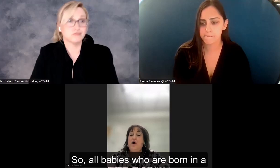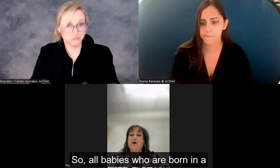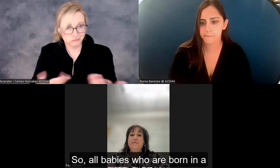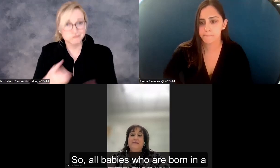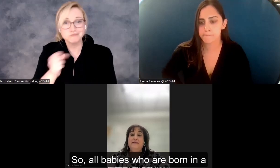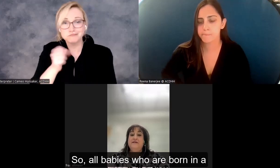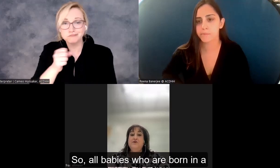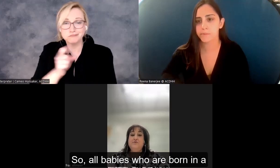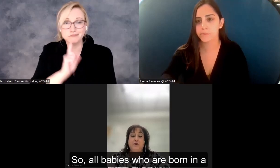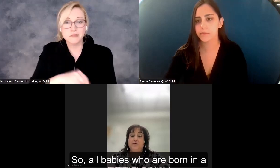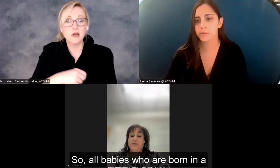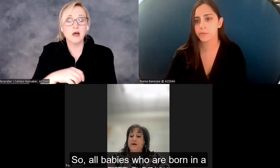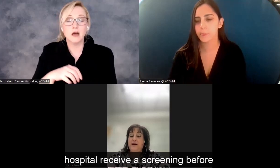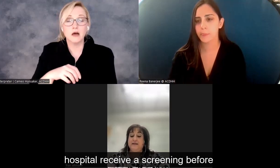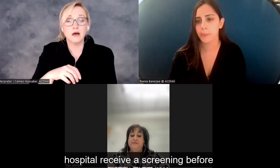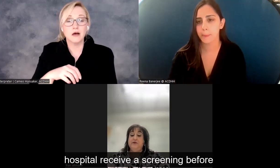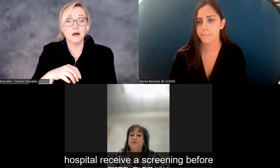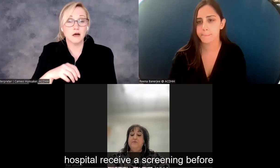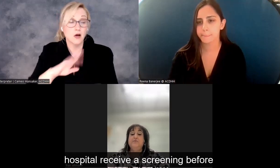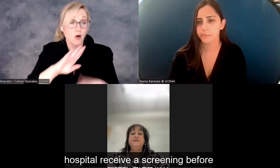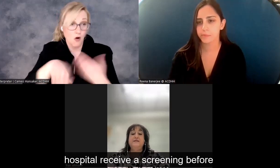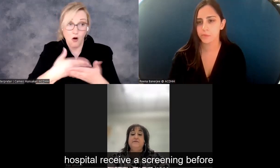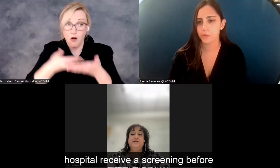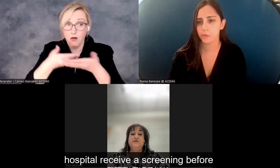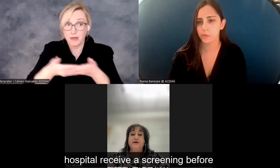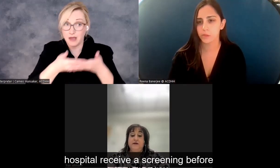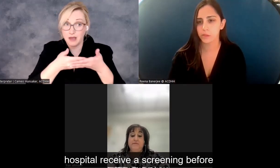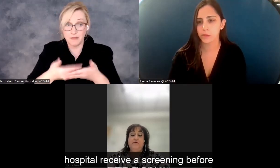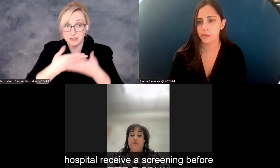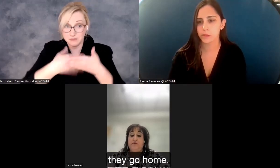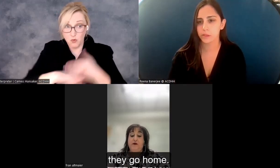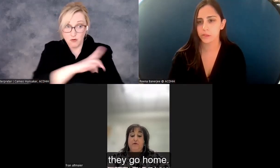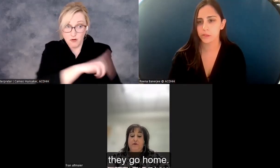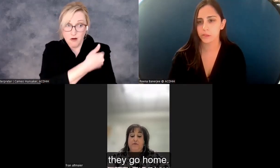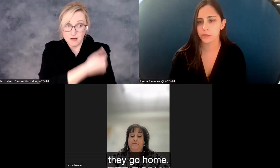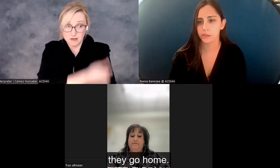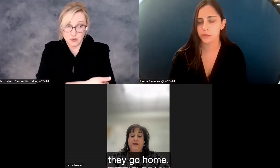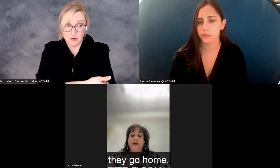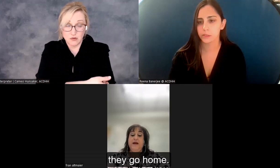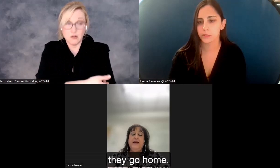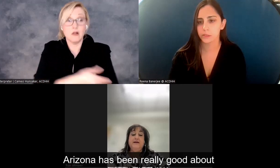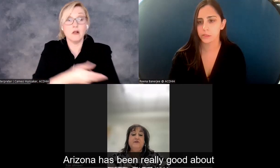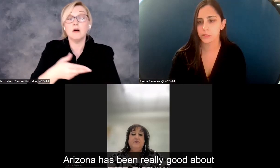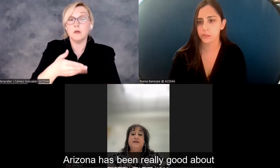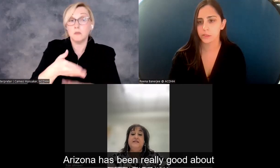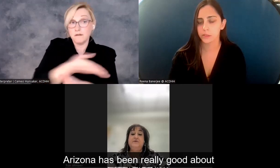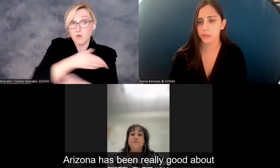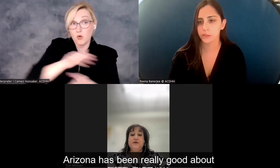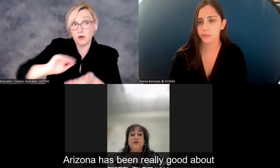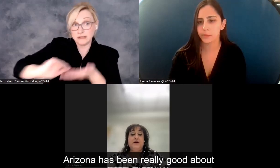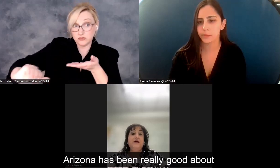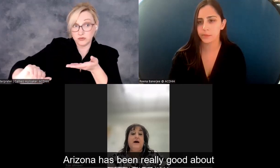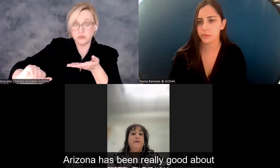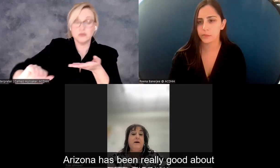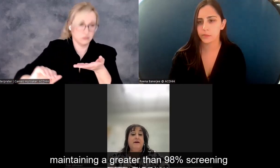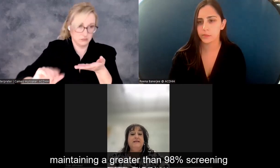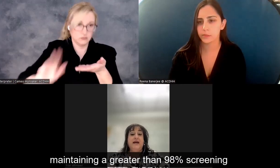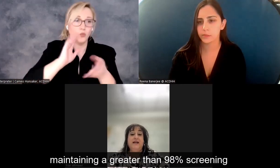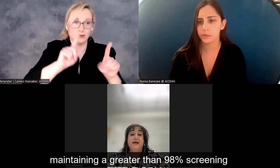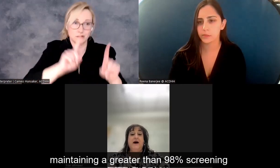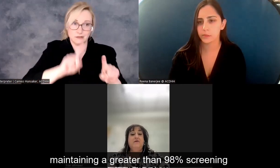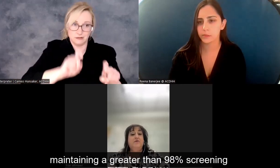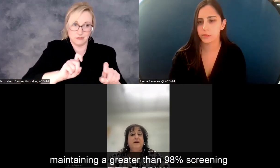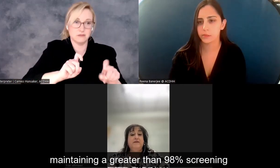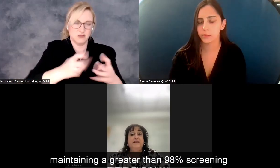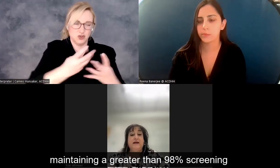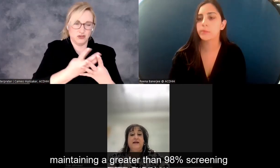So all babies who are born in a hospital receive a screening before they go home. Arizona has been really good about